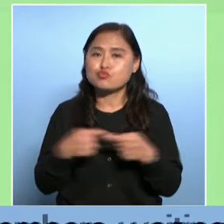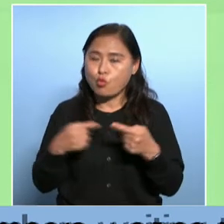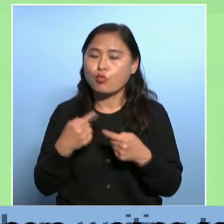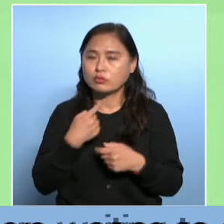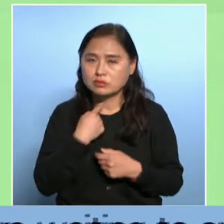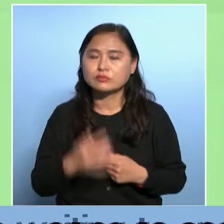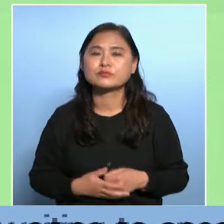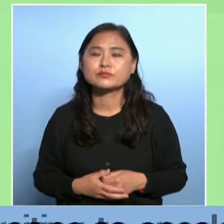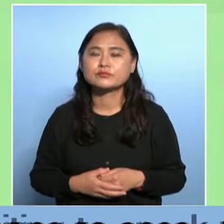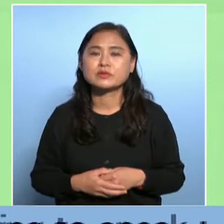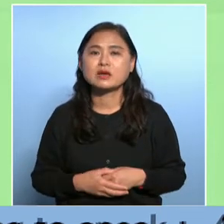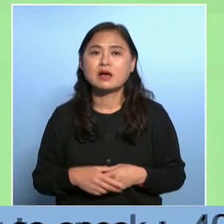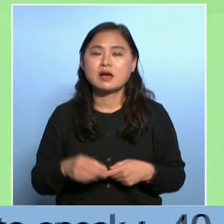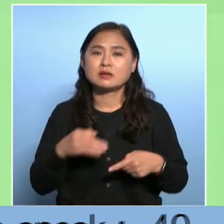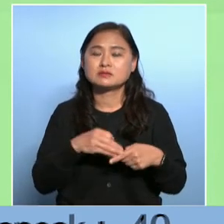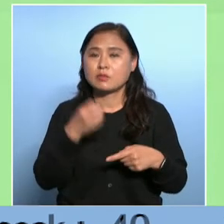Kong